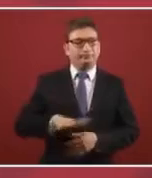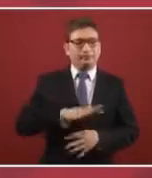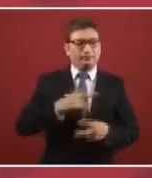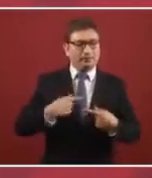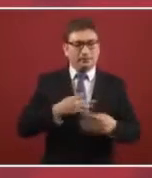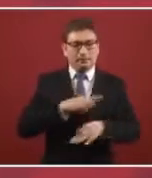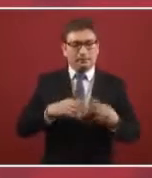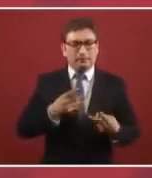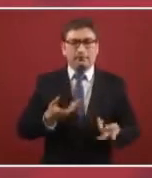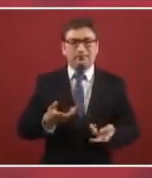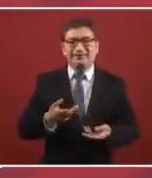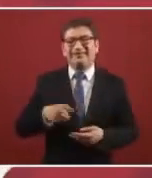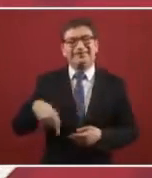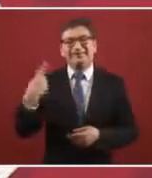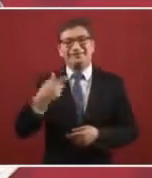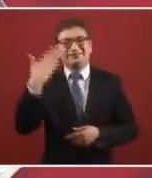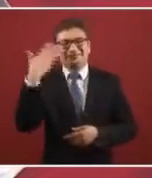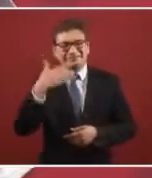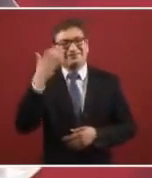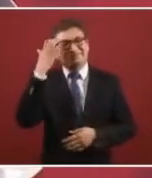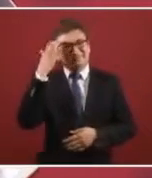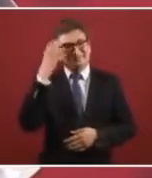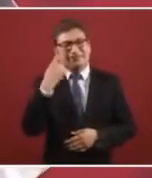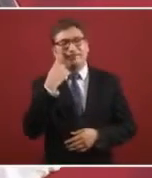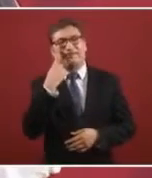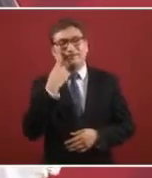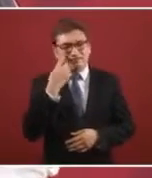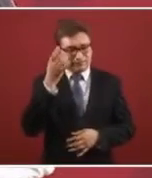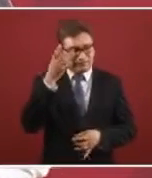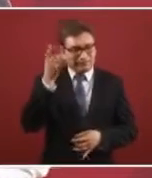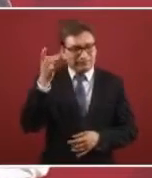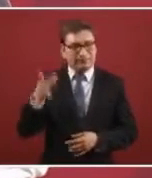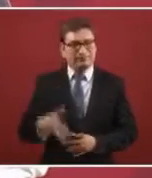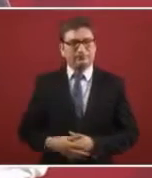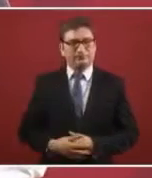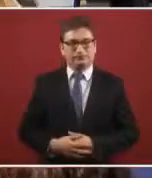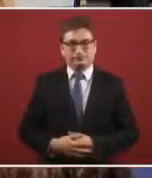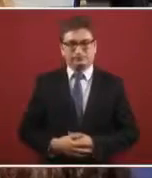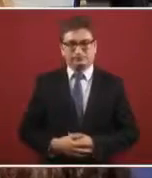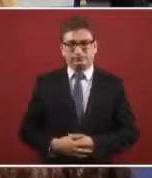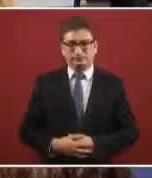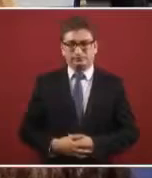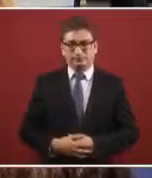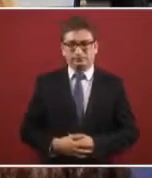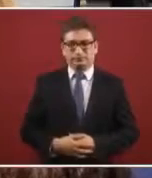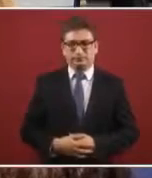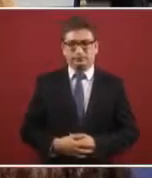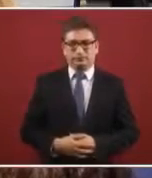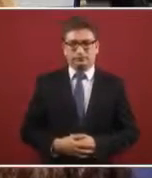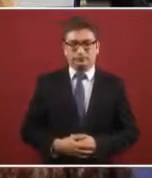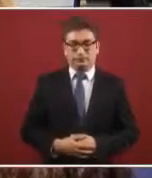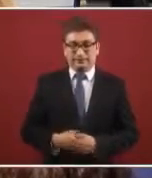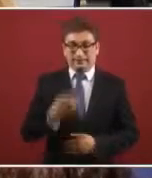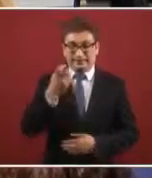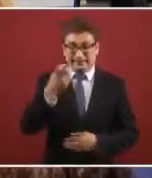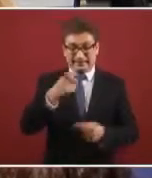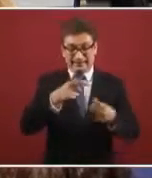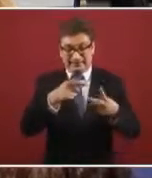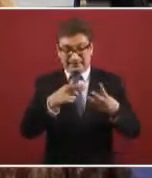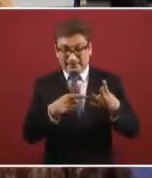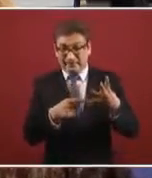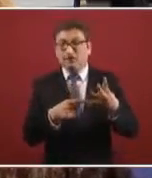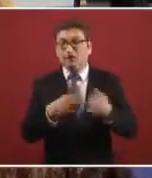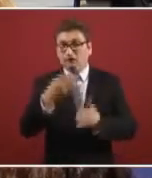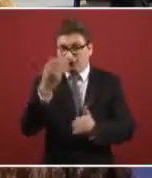No, a la not. vista de todos. It's being viewed by all, Y eso está ahí pendiente, and that